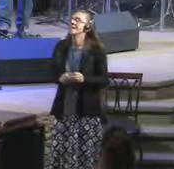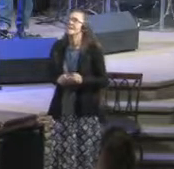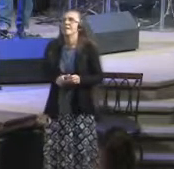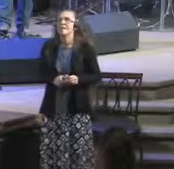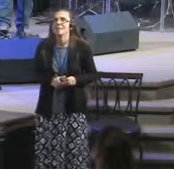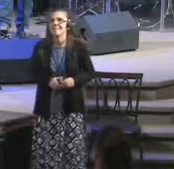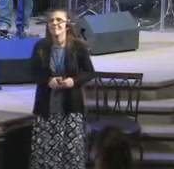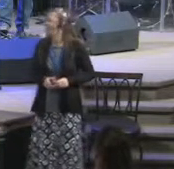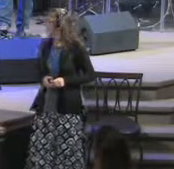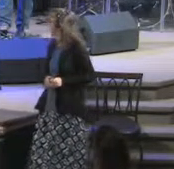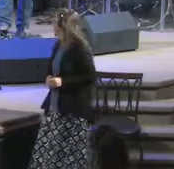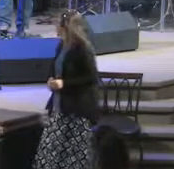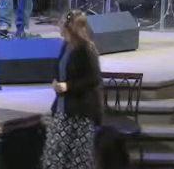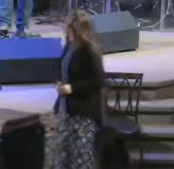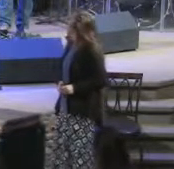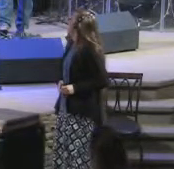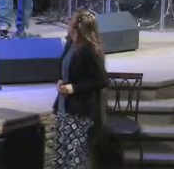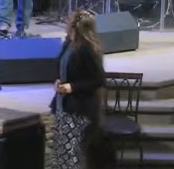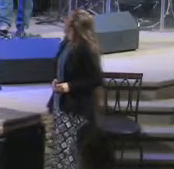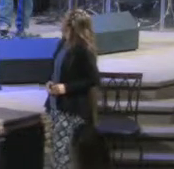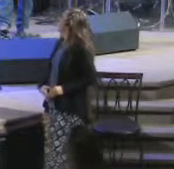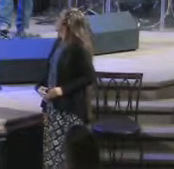All right. Praise the Lord.